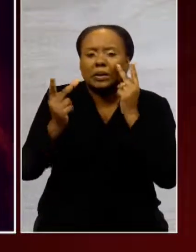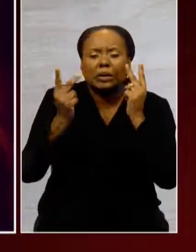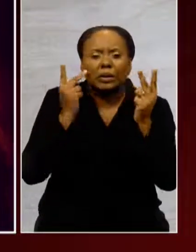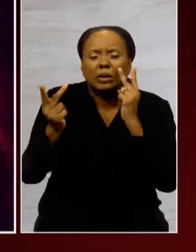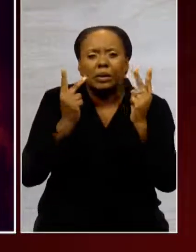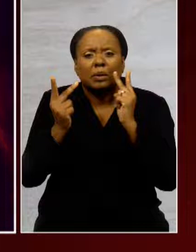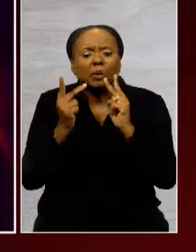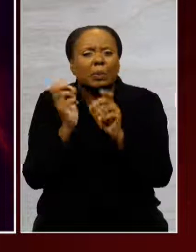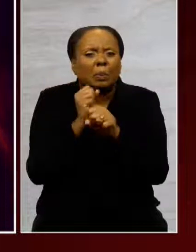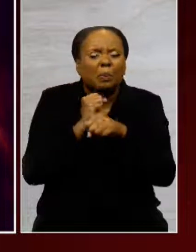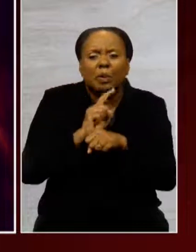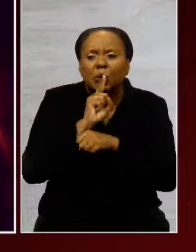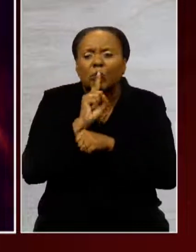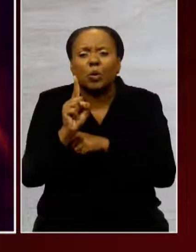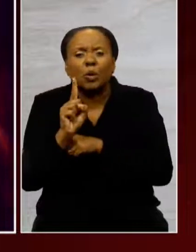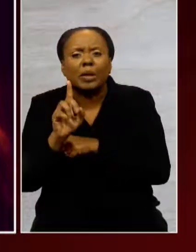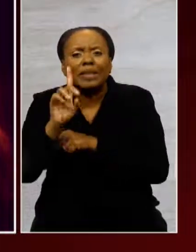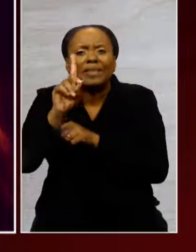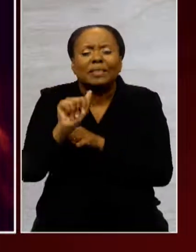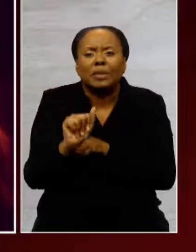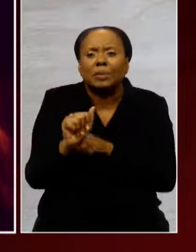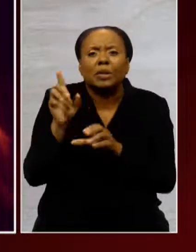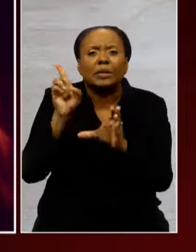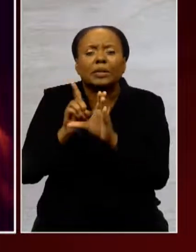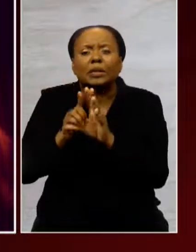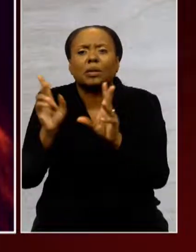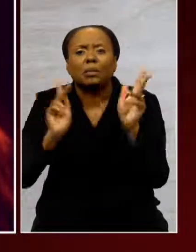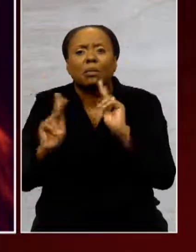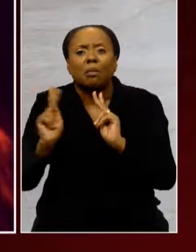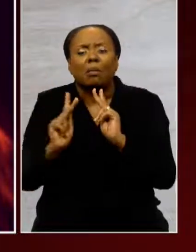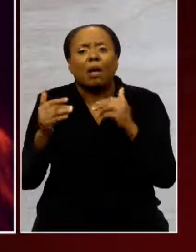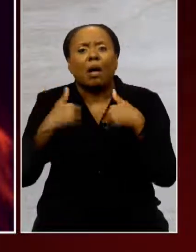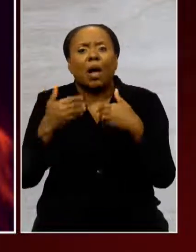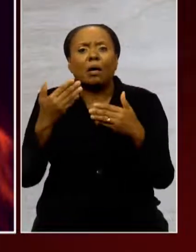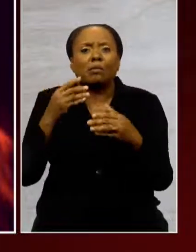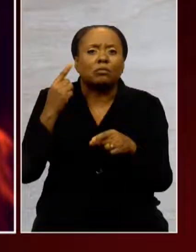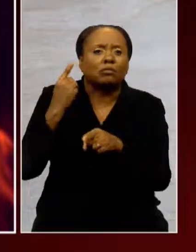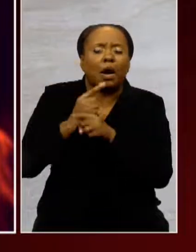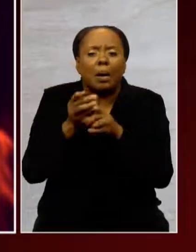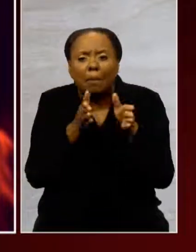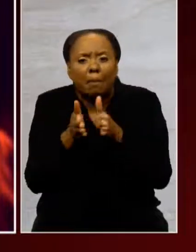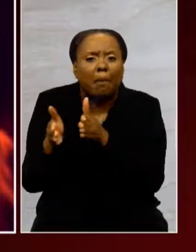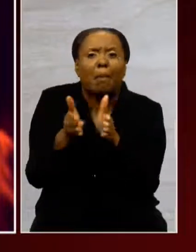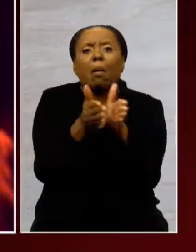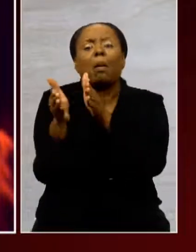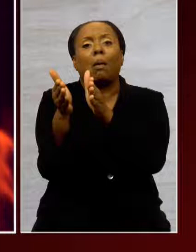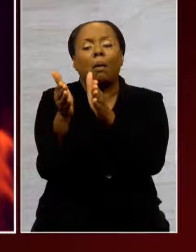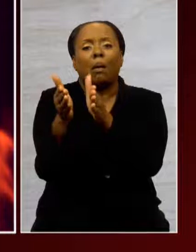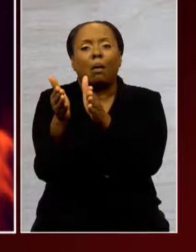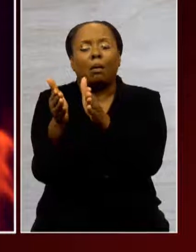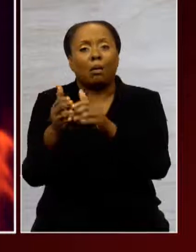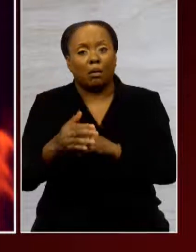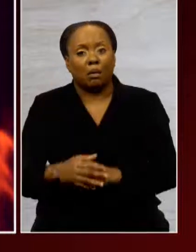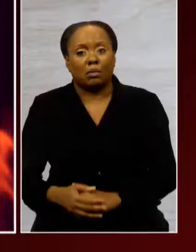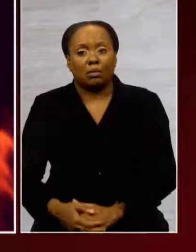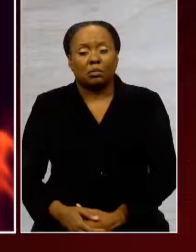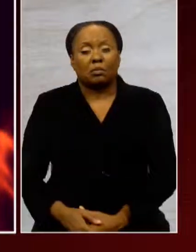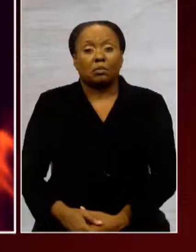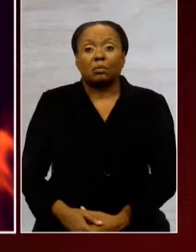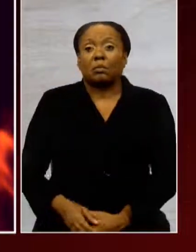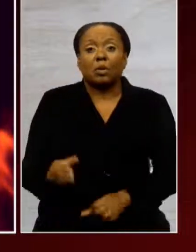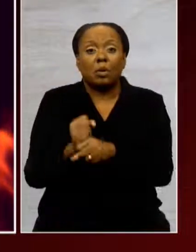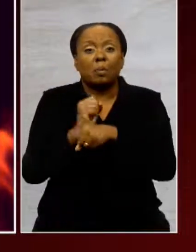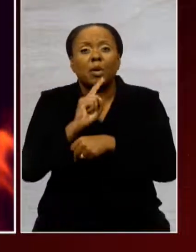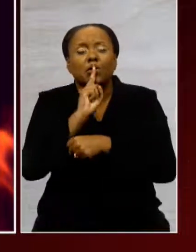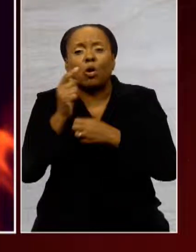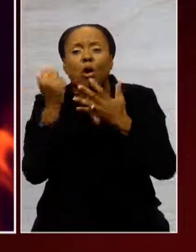right path to get this done, really. And it's all about making sure that you fix those priority areas, you